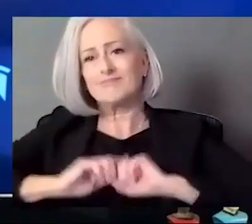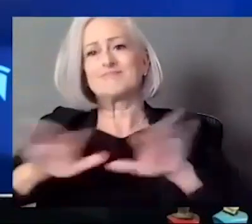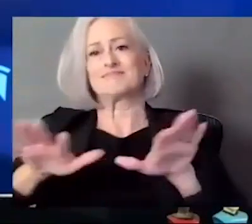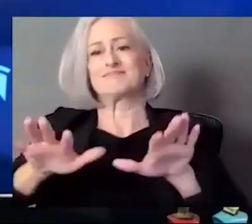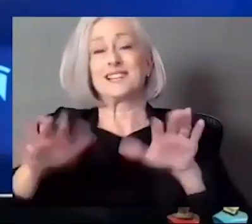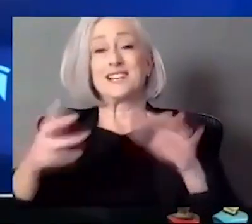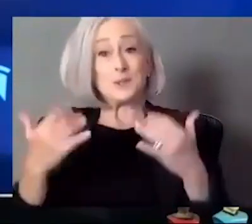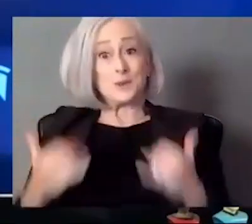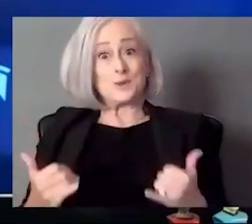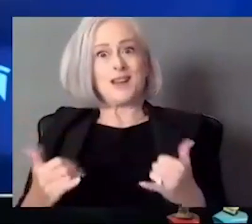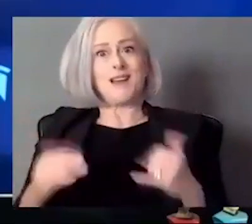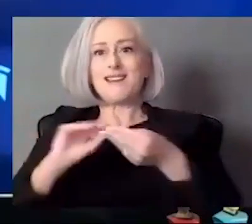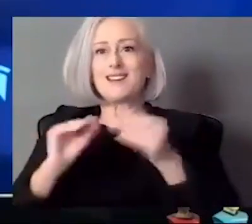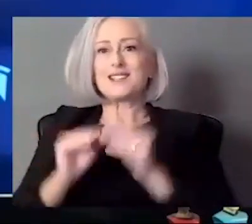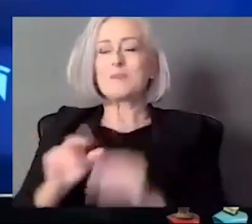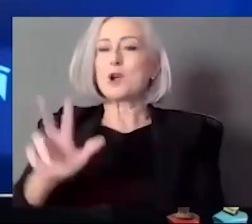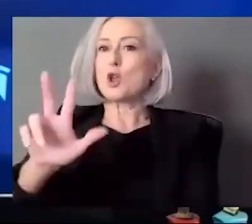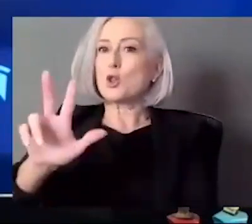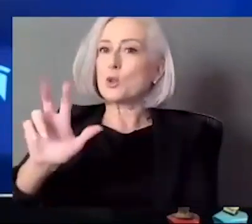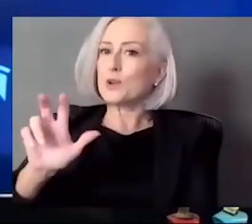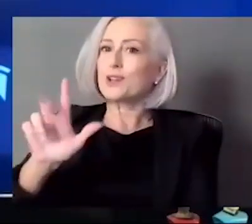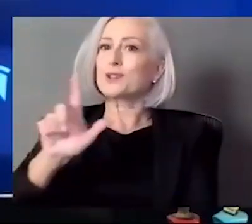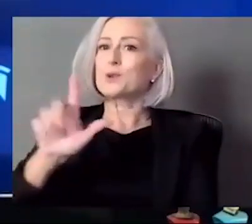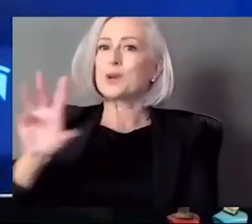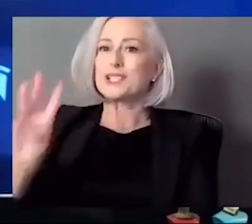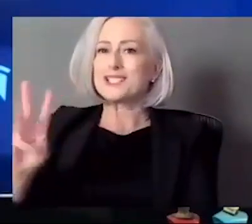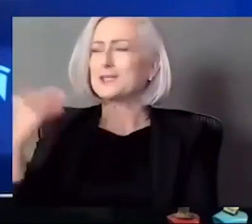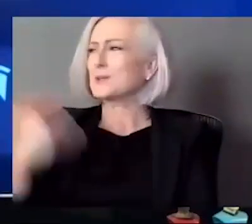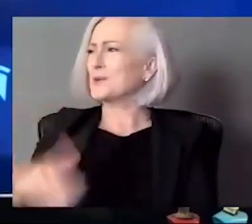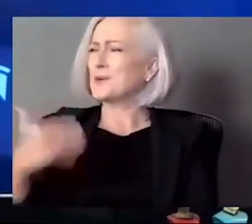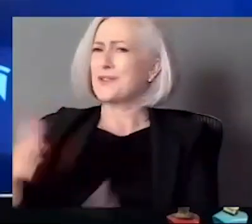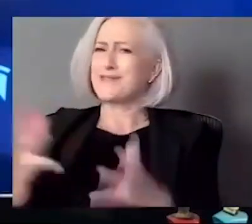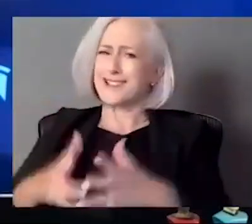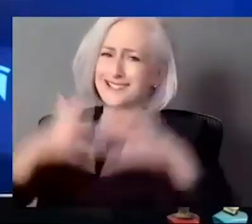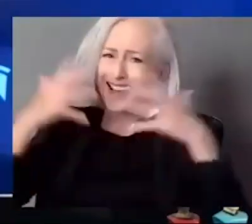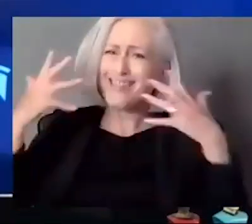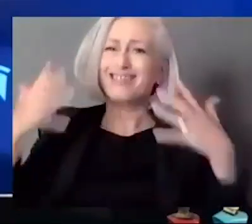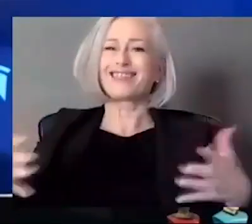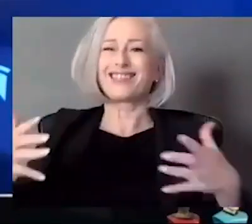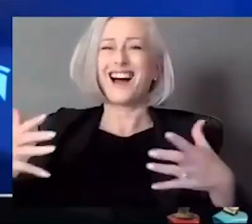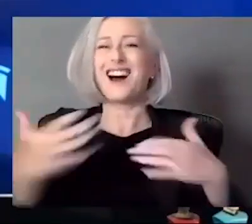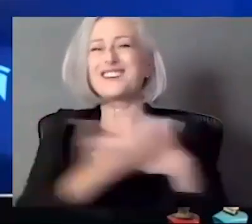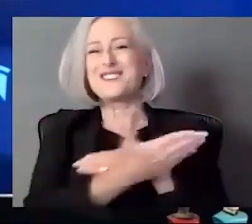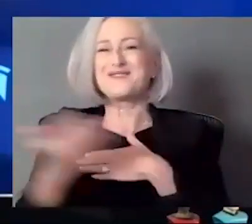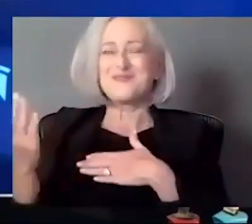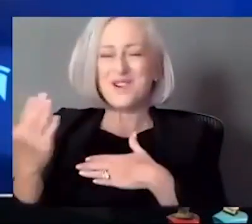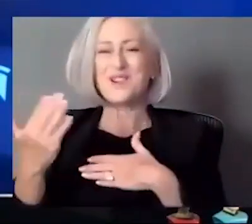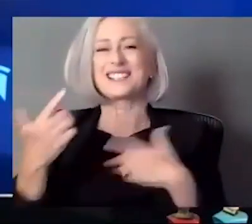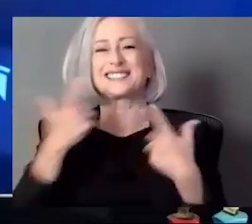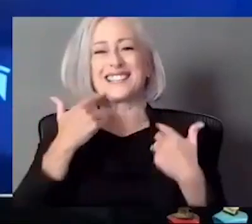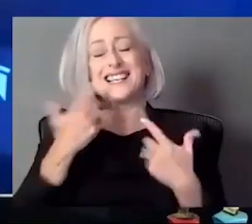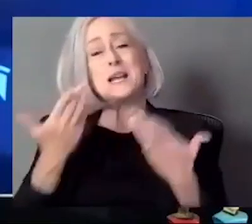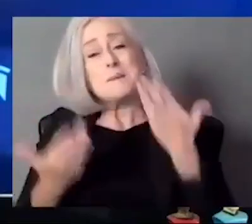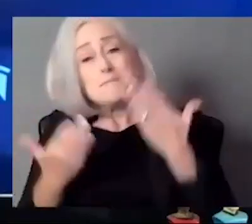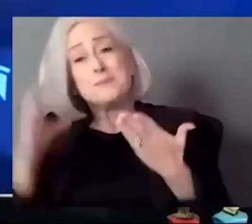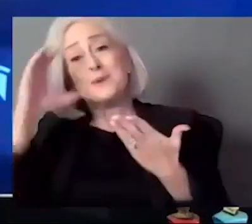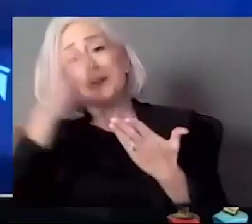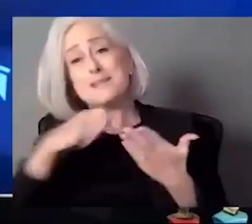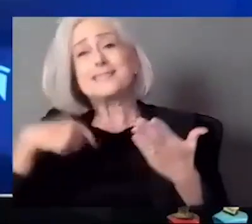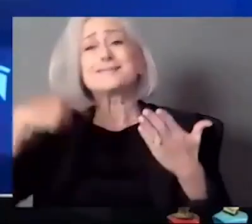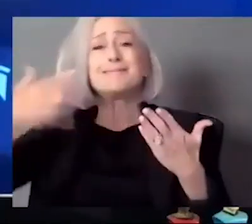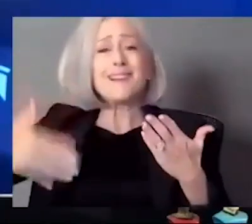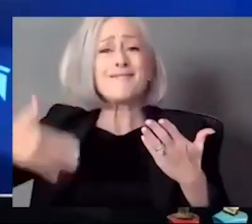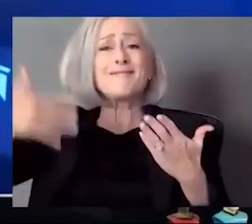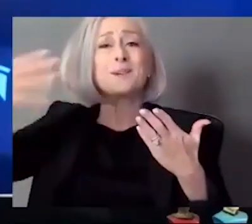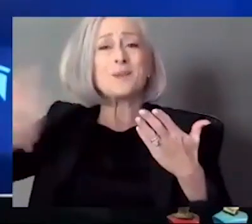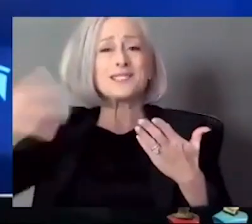326. Okay, I'm going to tell you, folks, that's a lot of freaking episodes. We may have missed an update now and again. There were some holidays there, but other